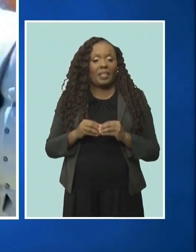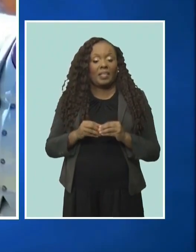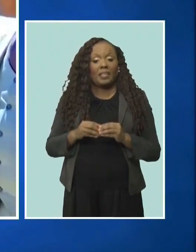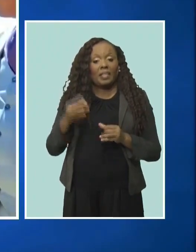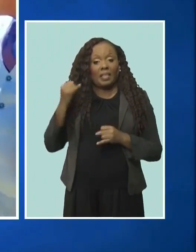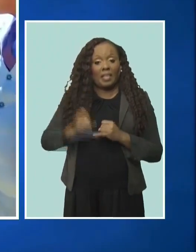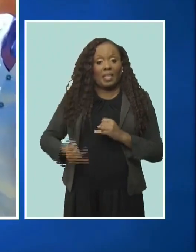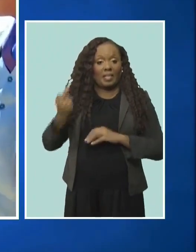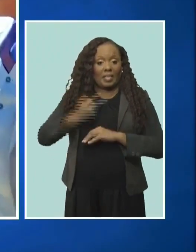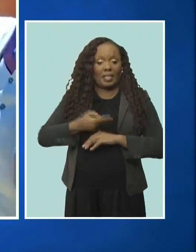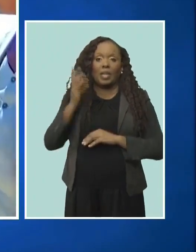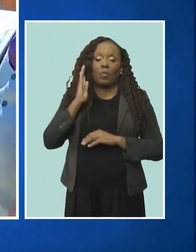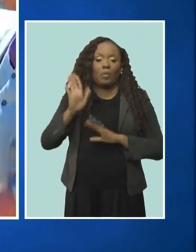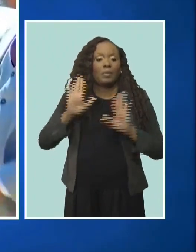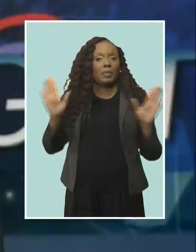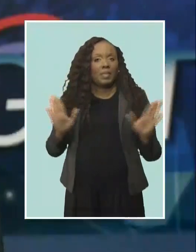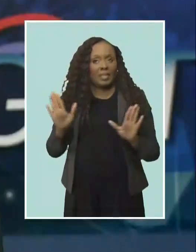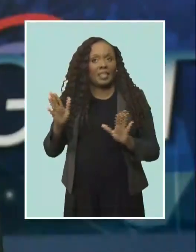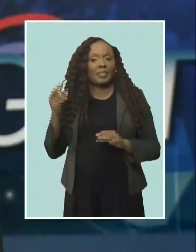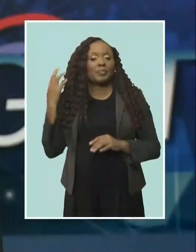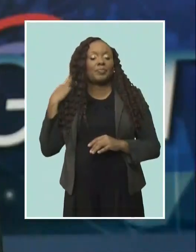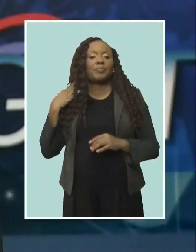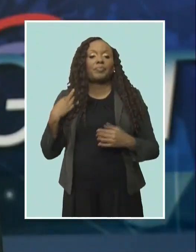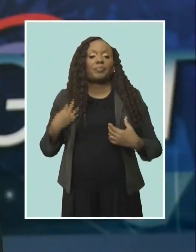ends on Sunday.